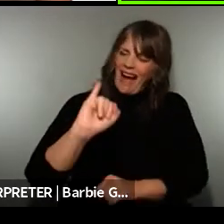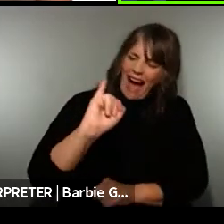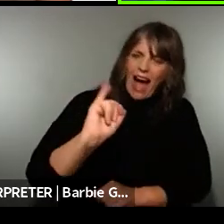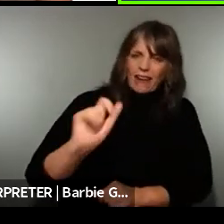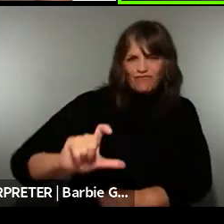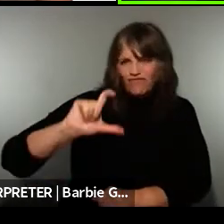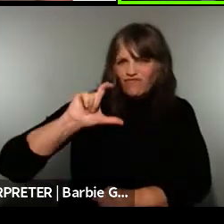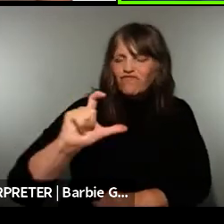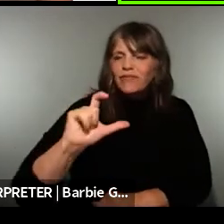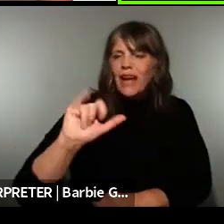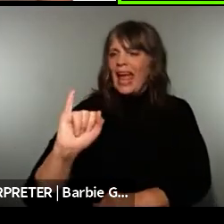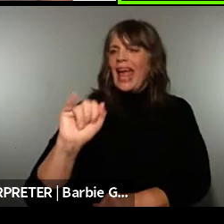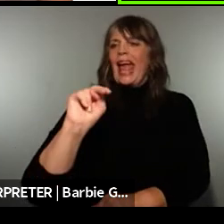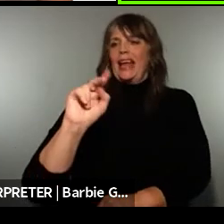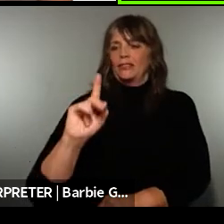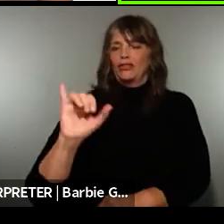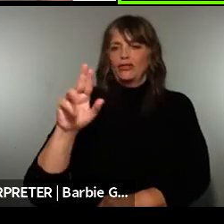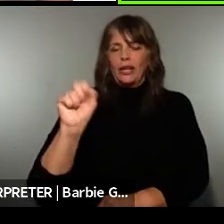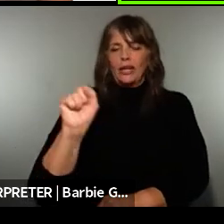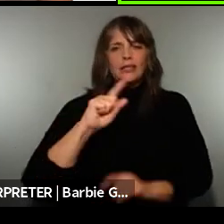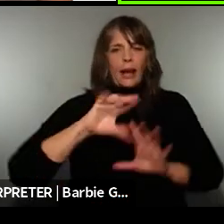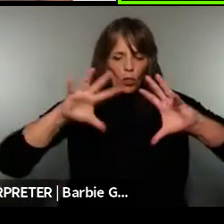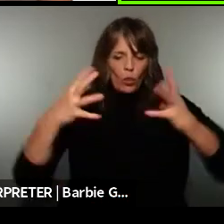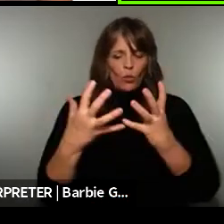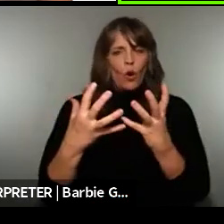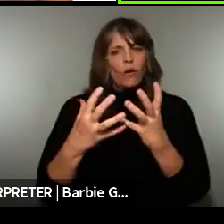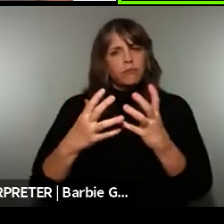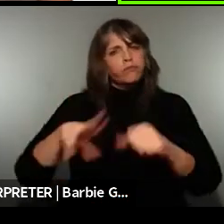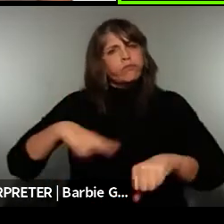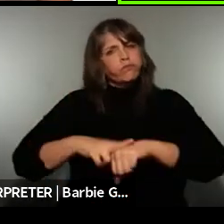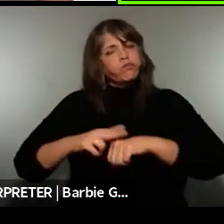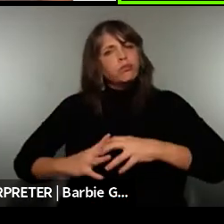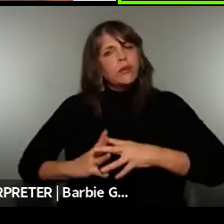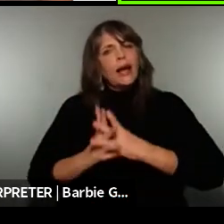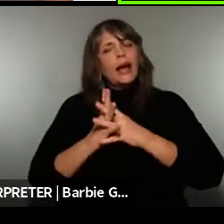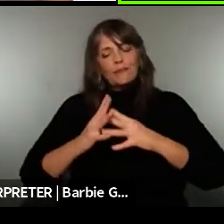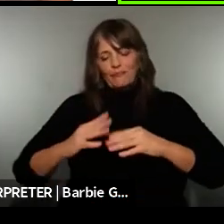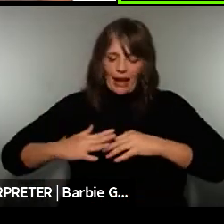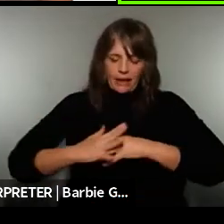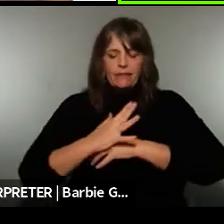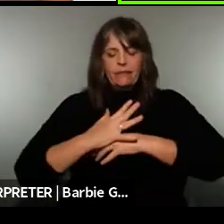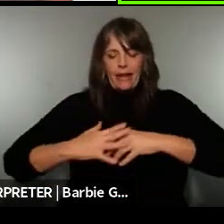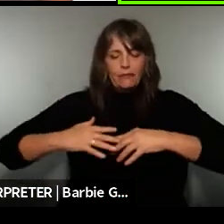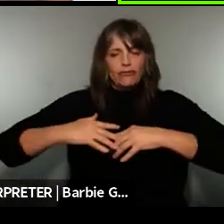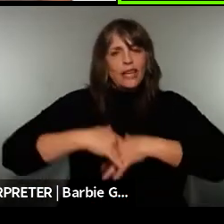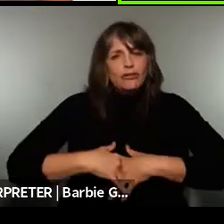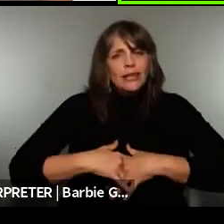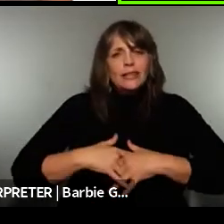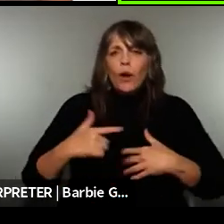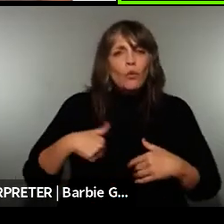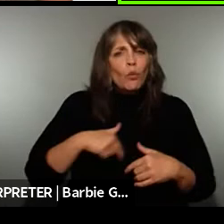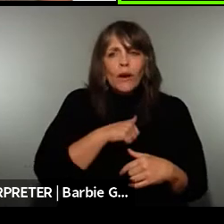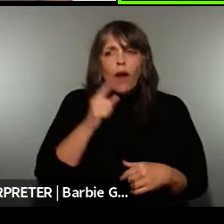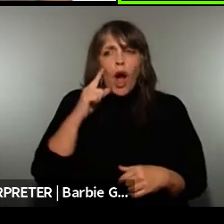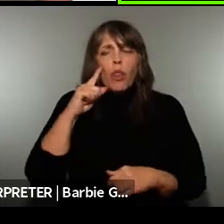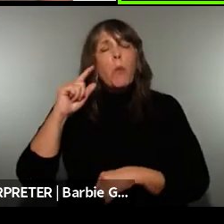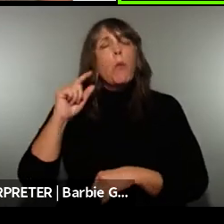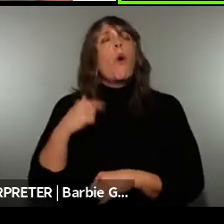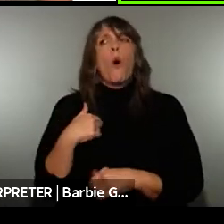roots from across the world, is the scarcity mindset never existed. It was always a mindset of abundance, that your